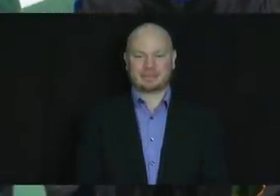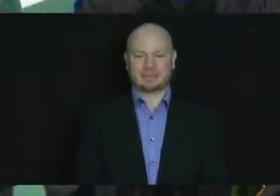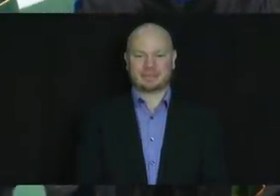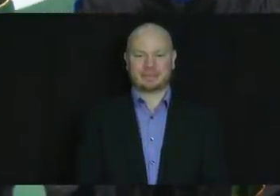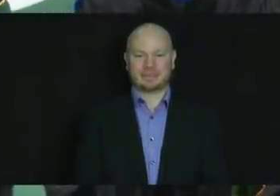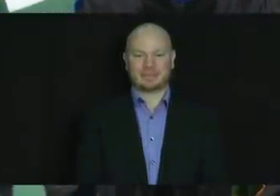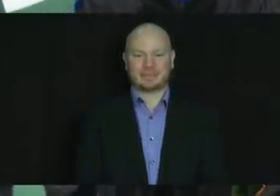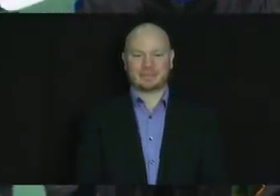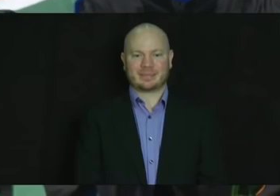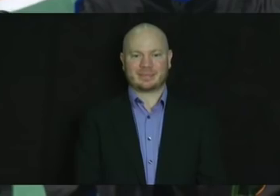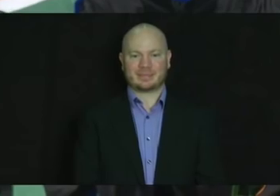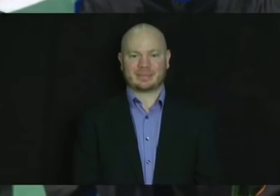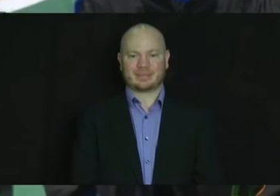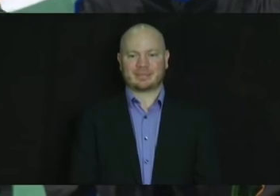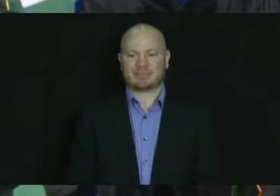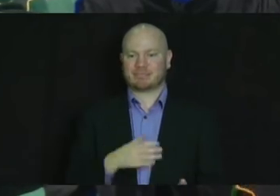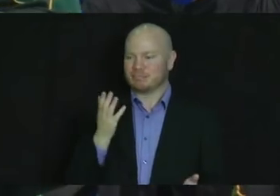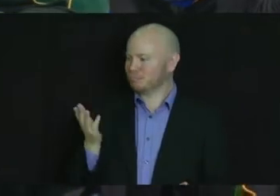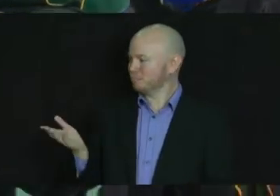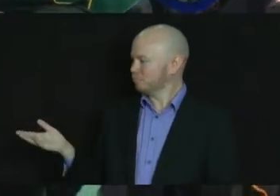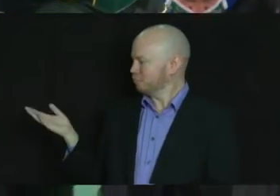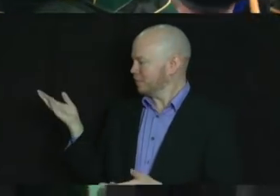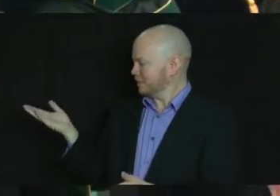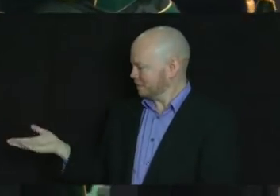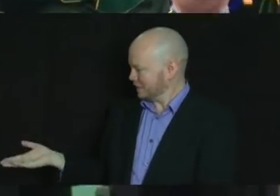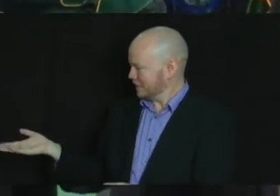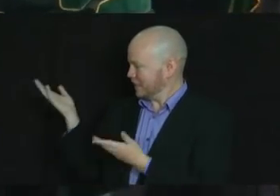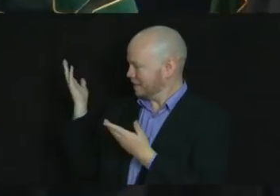And now, will the platform party please stand?